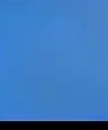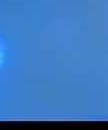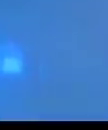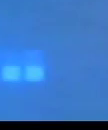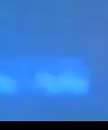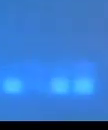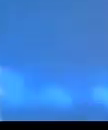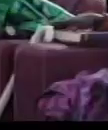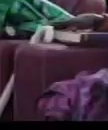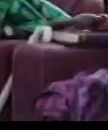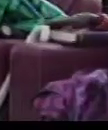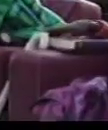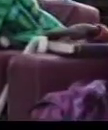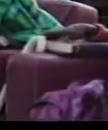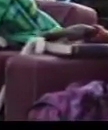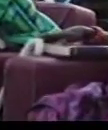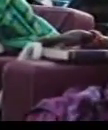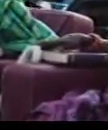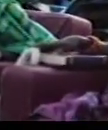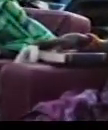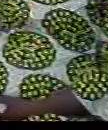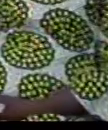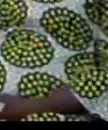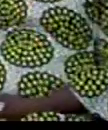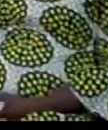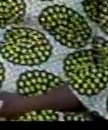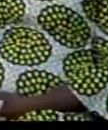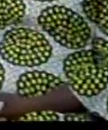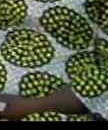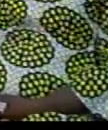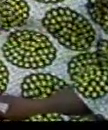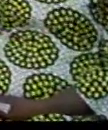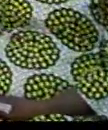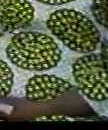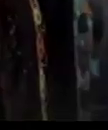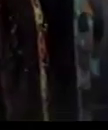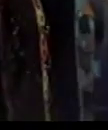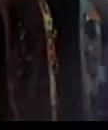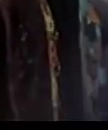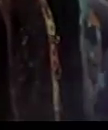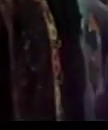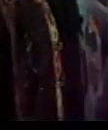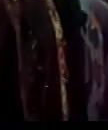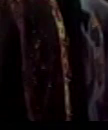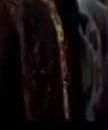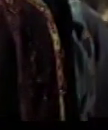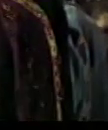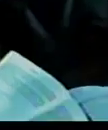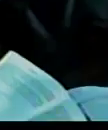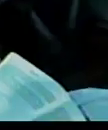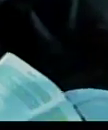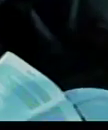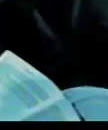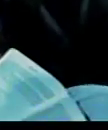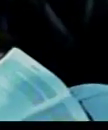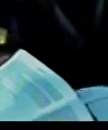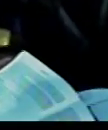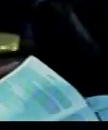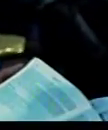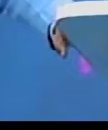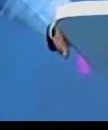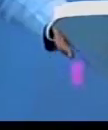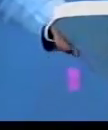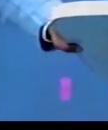educated you are, however high you are, however elevated you are, all